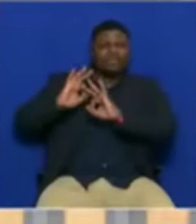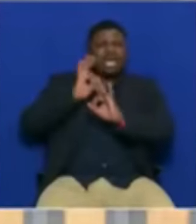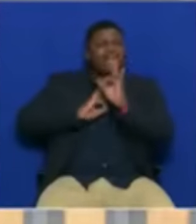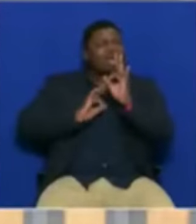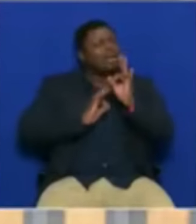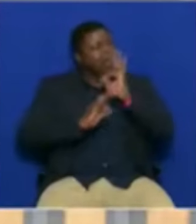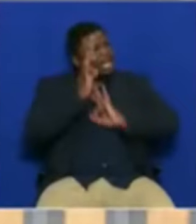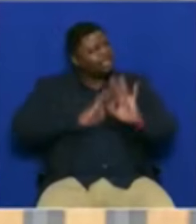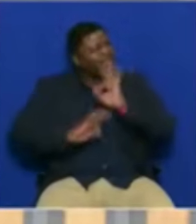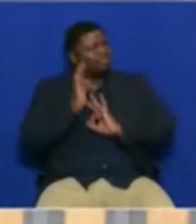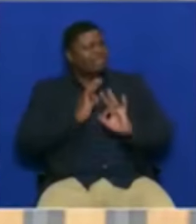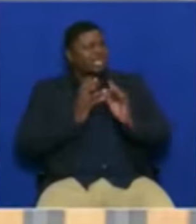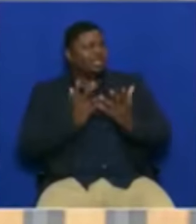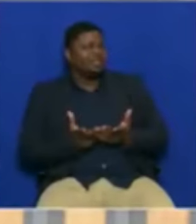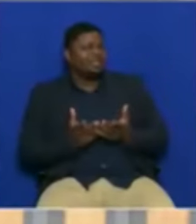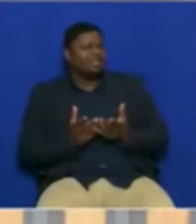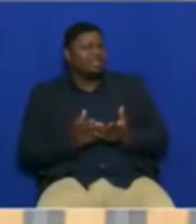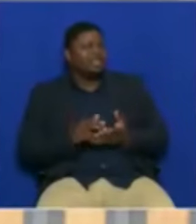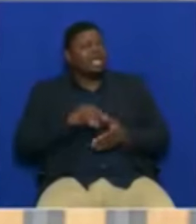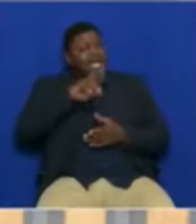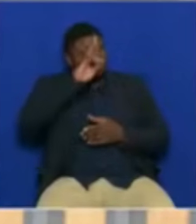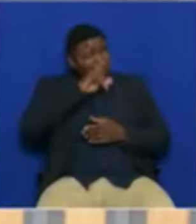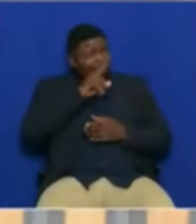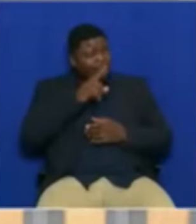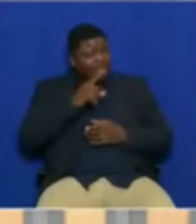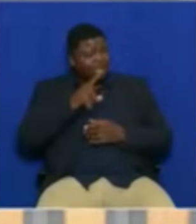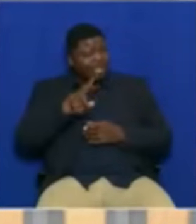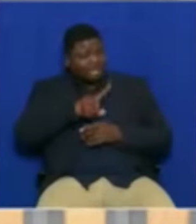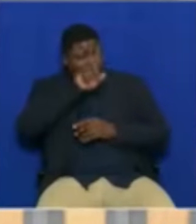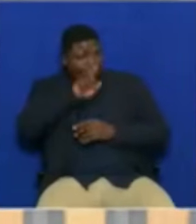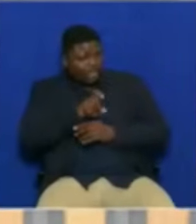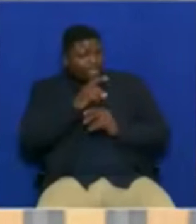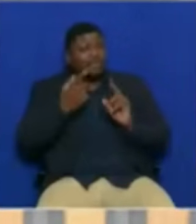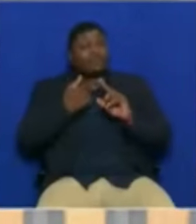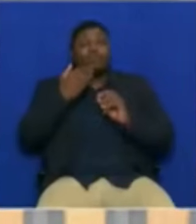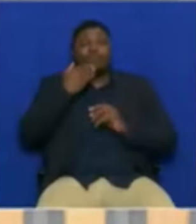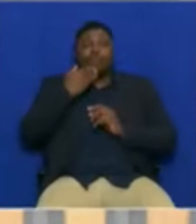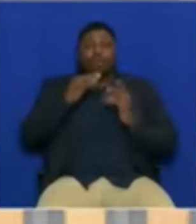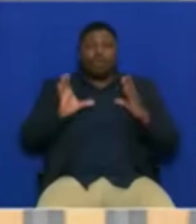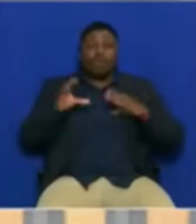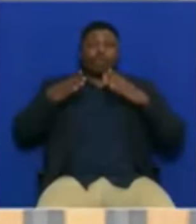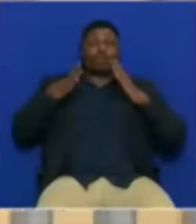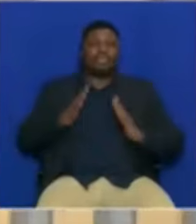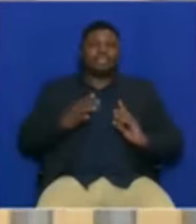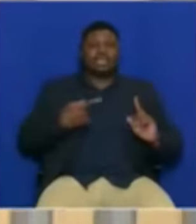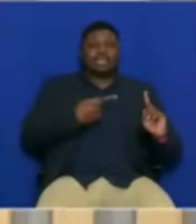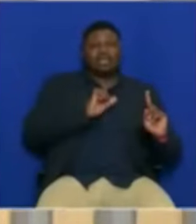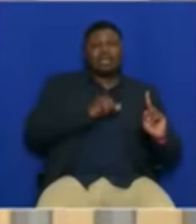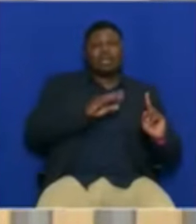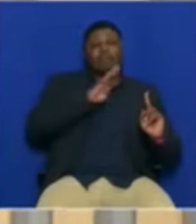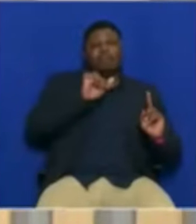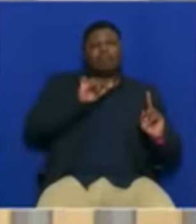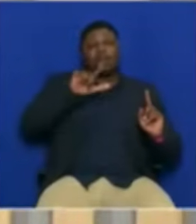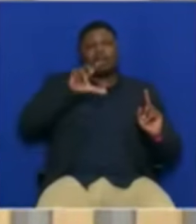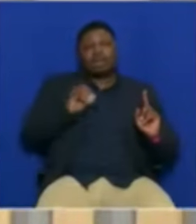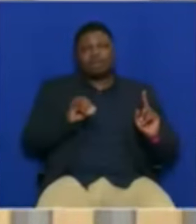question comes from your response to Commissioner Baloyi's last question. Yes, Commissioner.